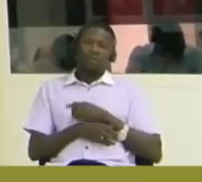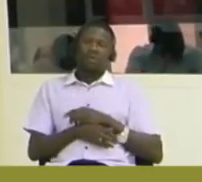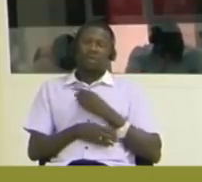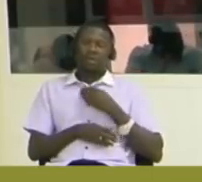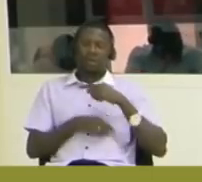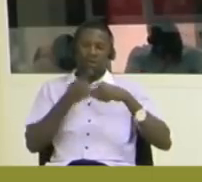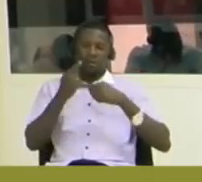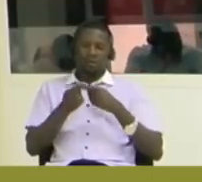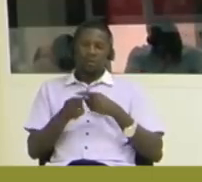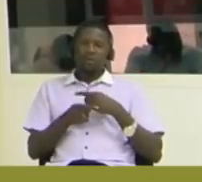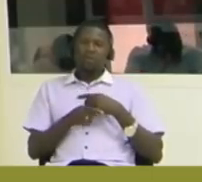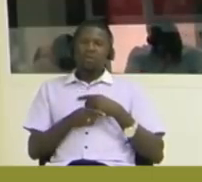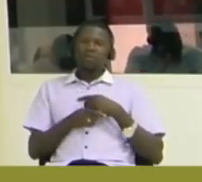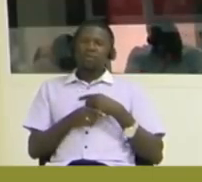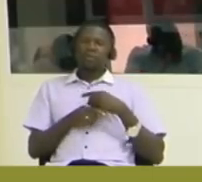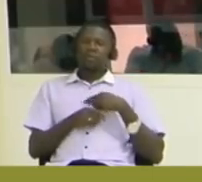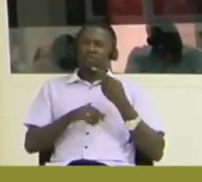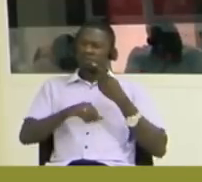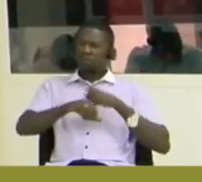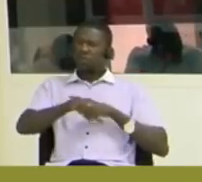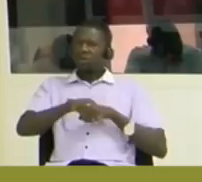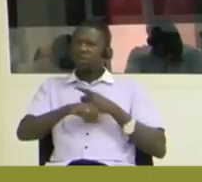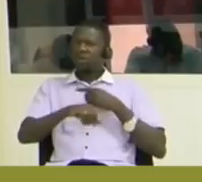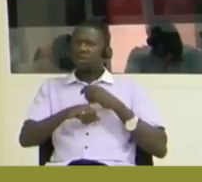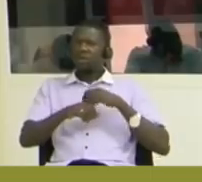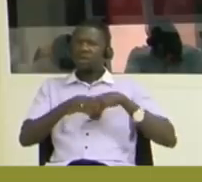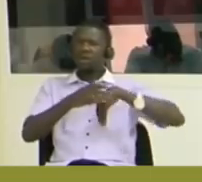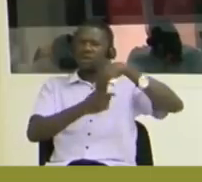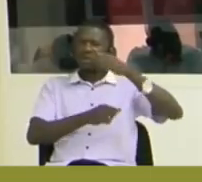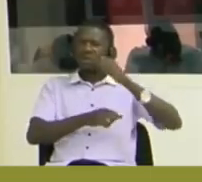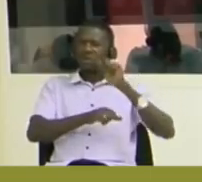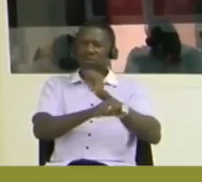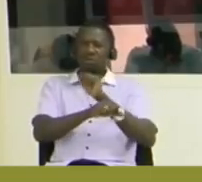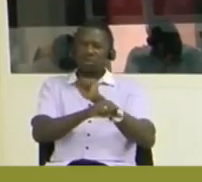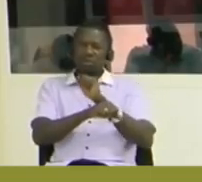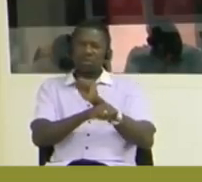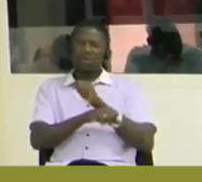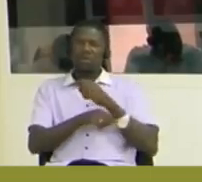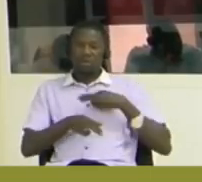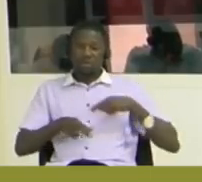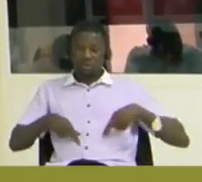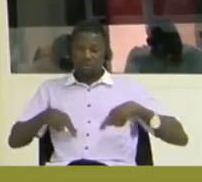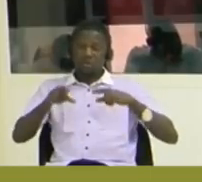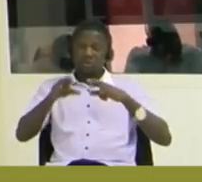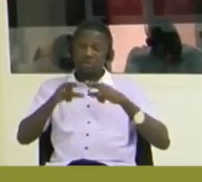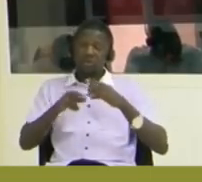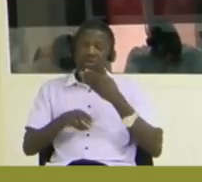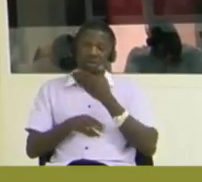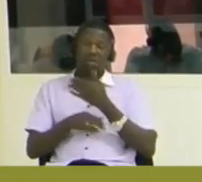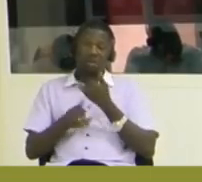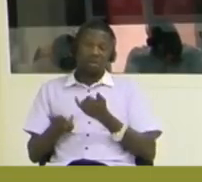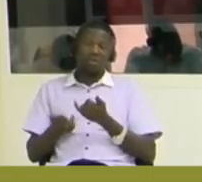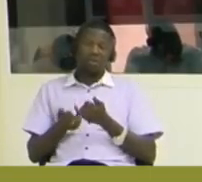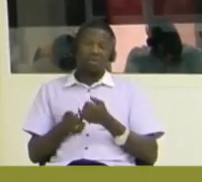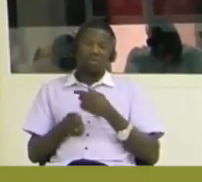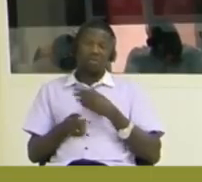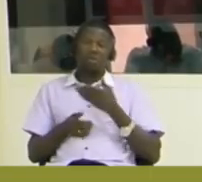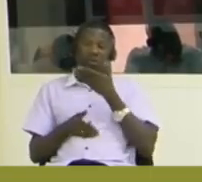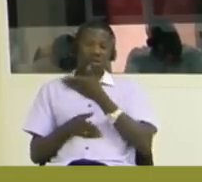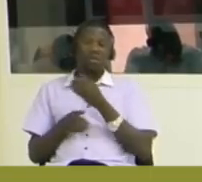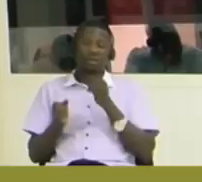somewhere outside Sukuta. The roads that are there right now, the tar roads, were not there in